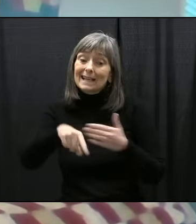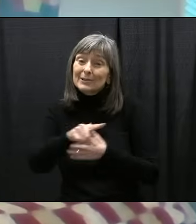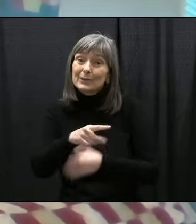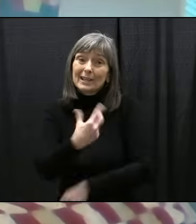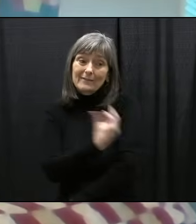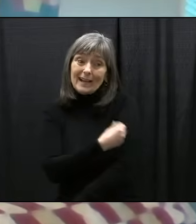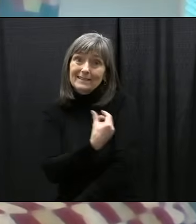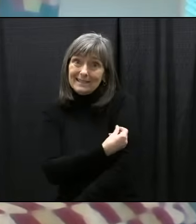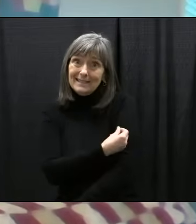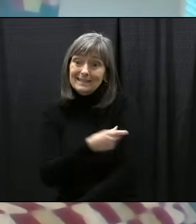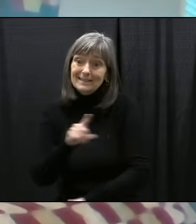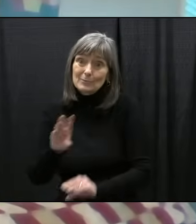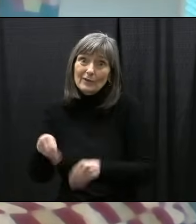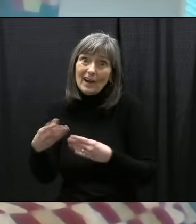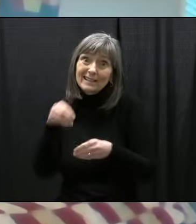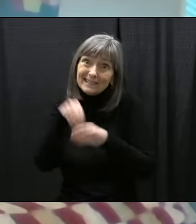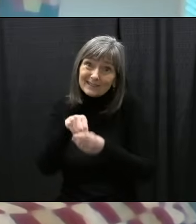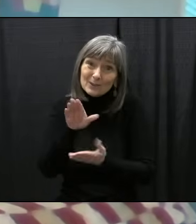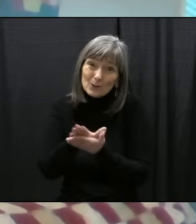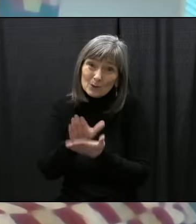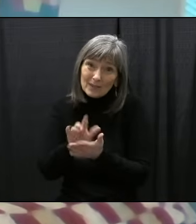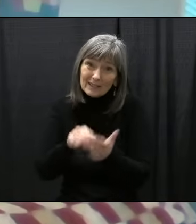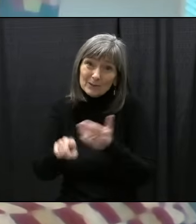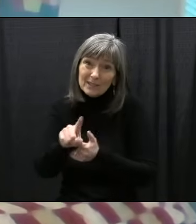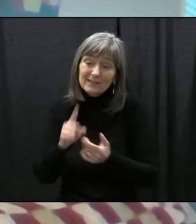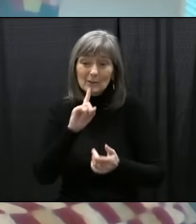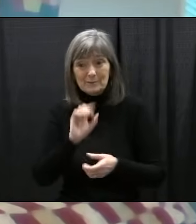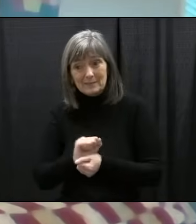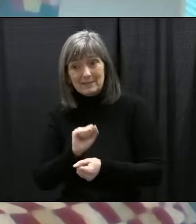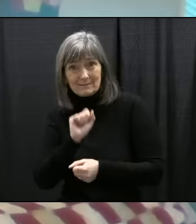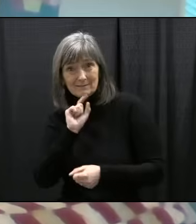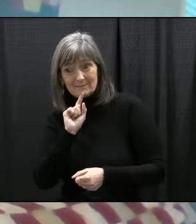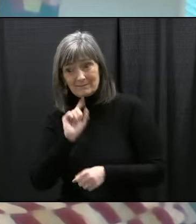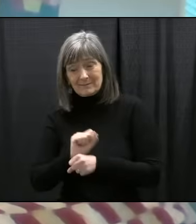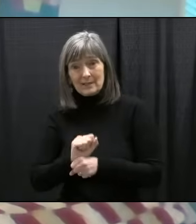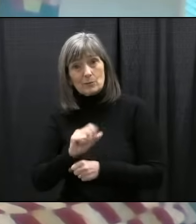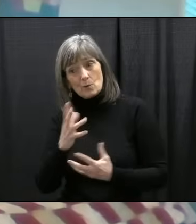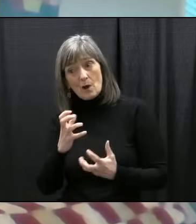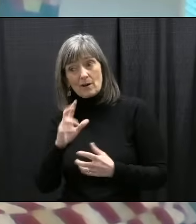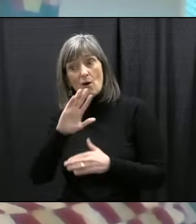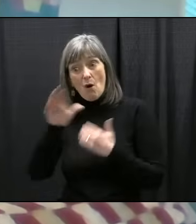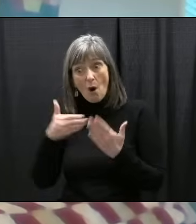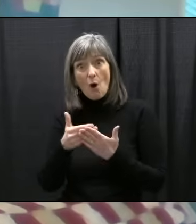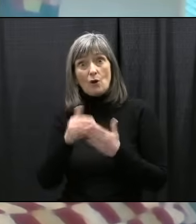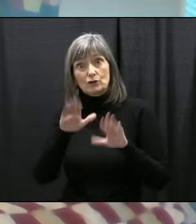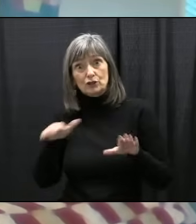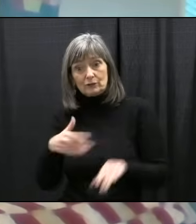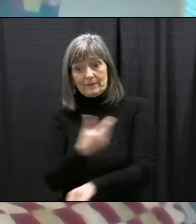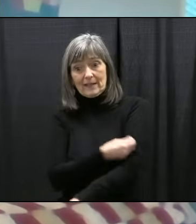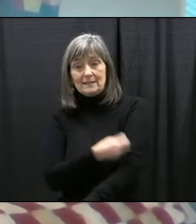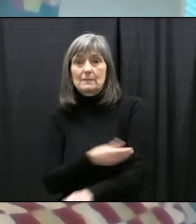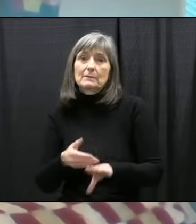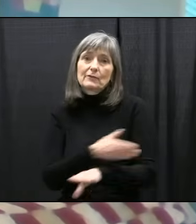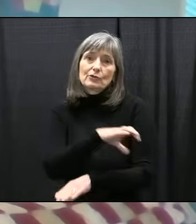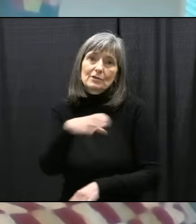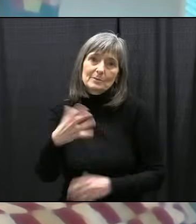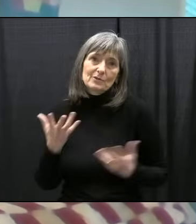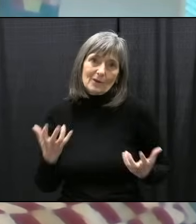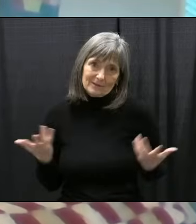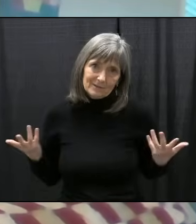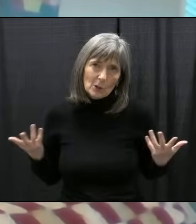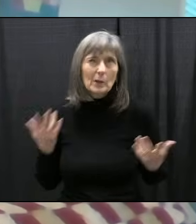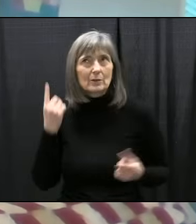in schools as well. And so we want to make sure that every child can get the opportunity to get a vaccine before Christmas. So These are